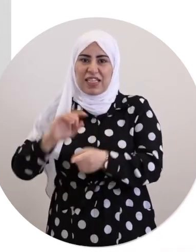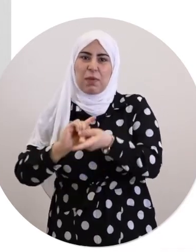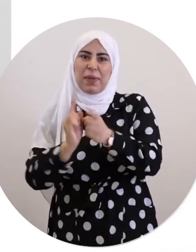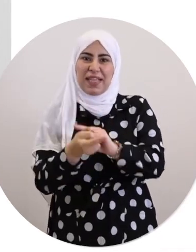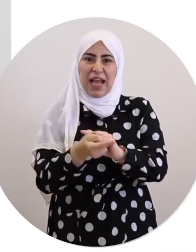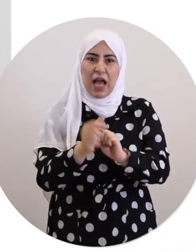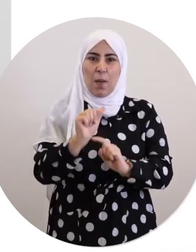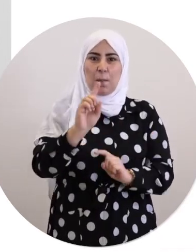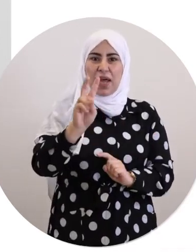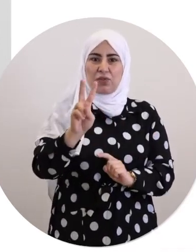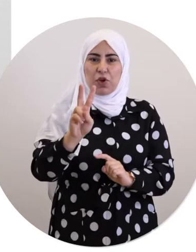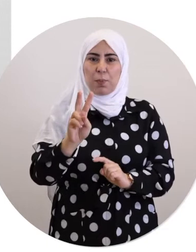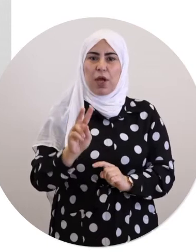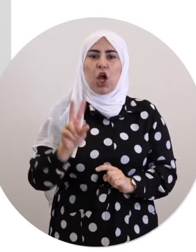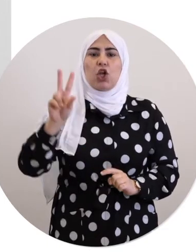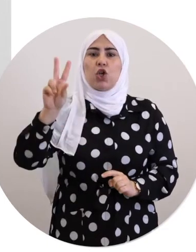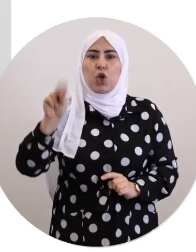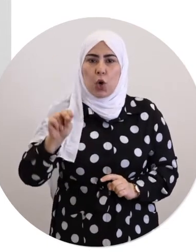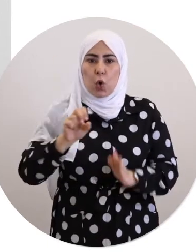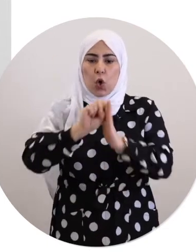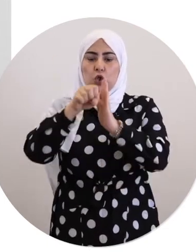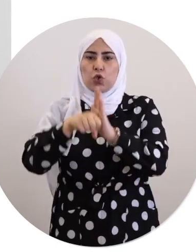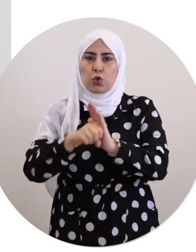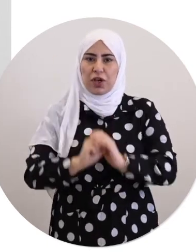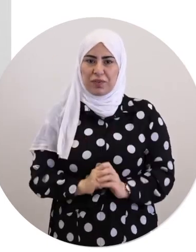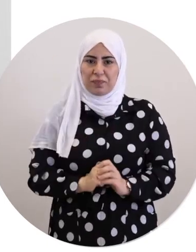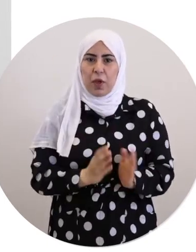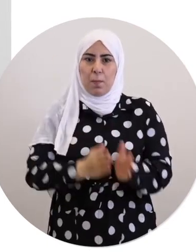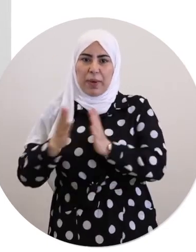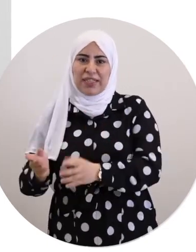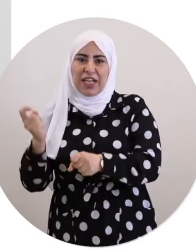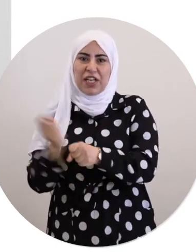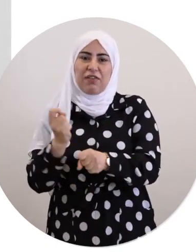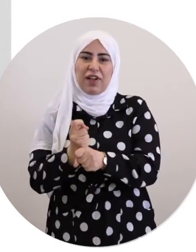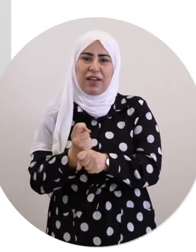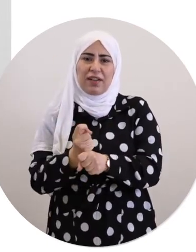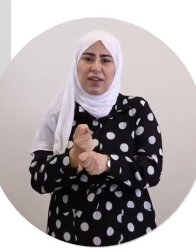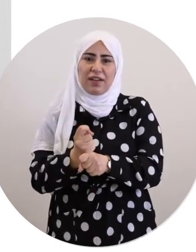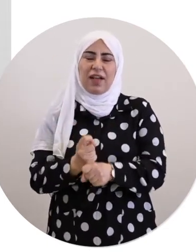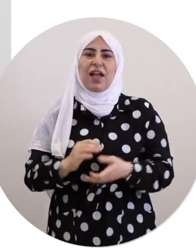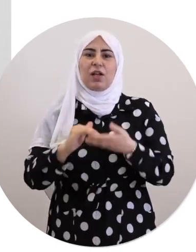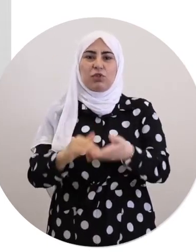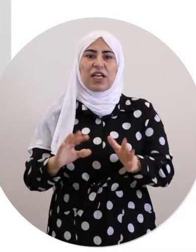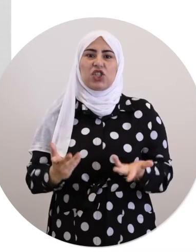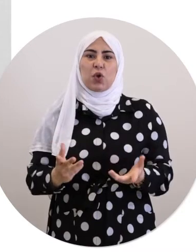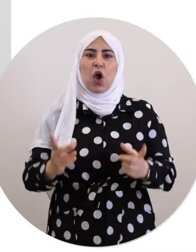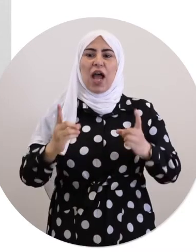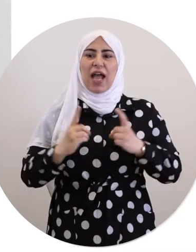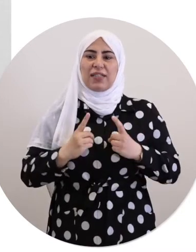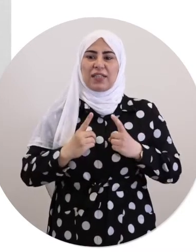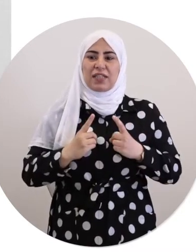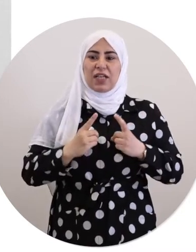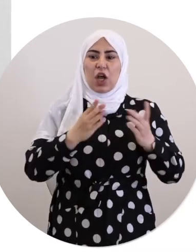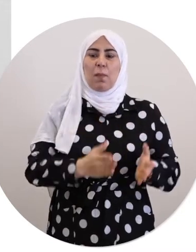So, no sooner had I plucked up the courage to speak to him, then he left to another shop. No sooner is always